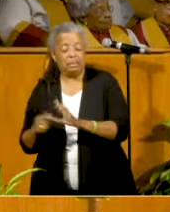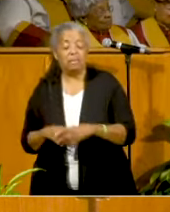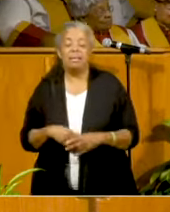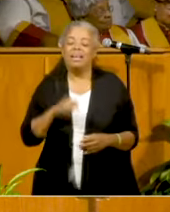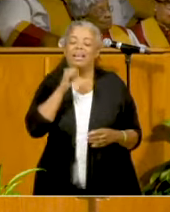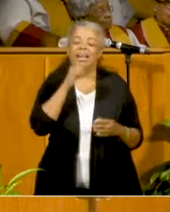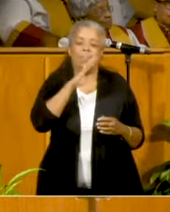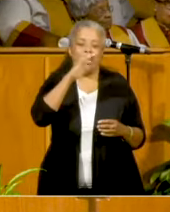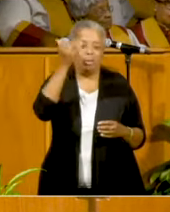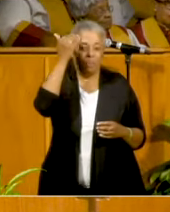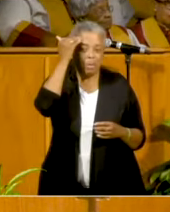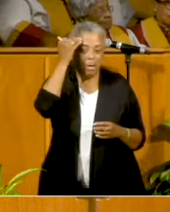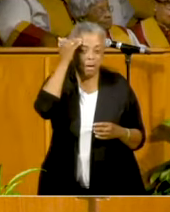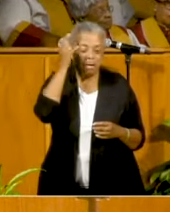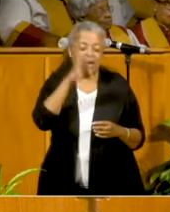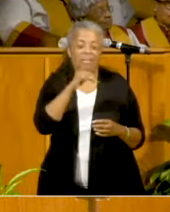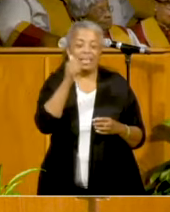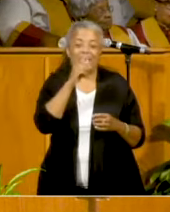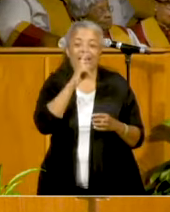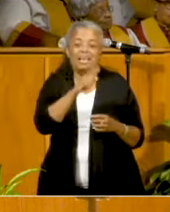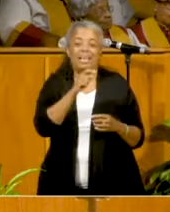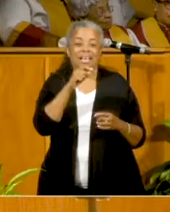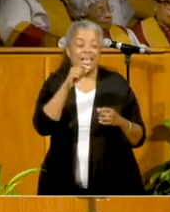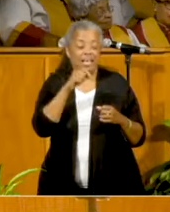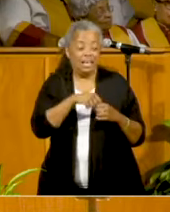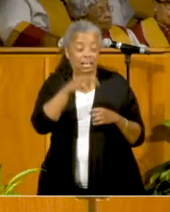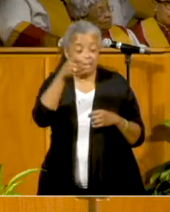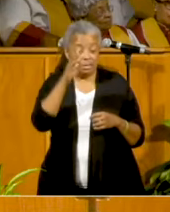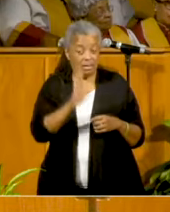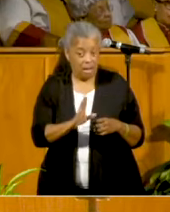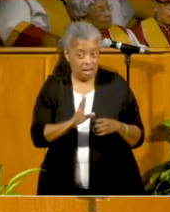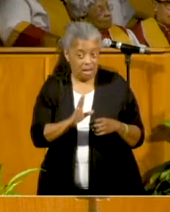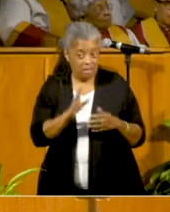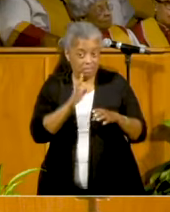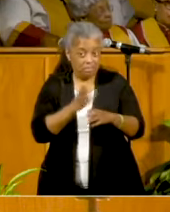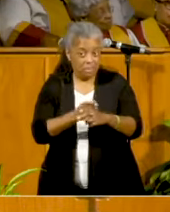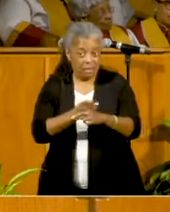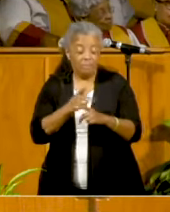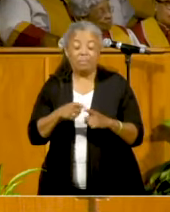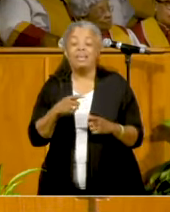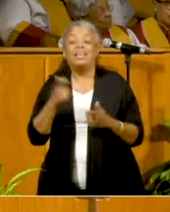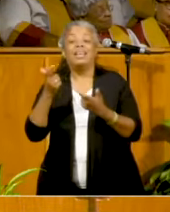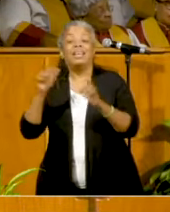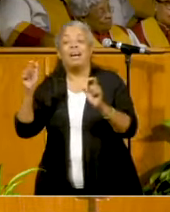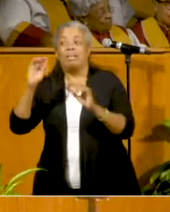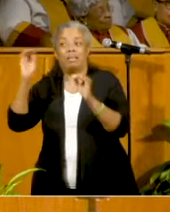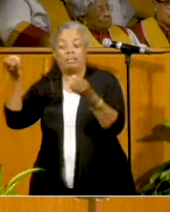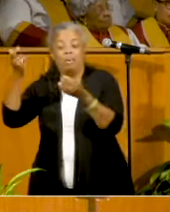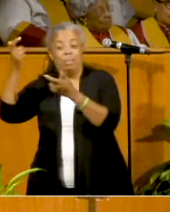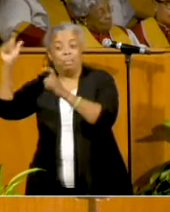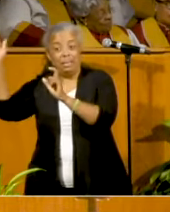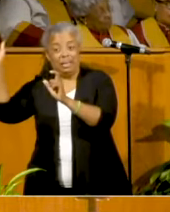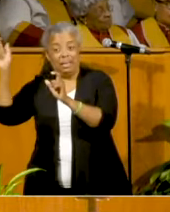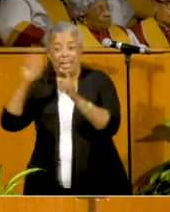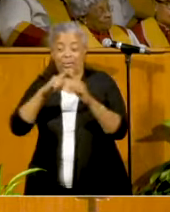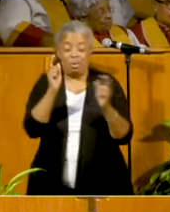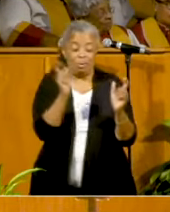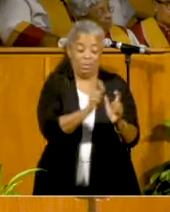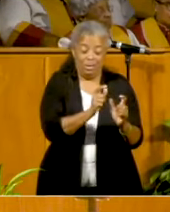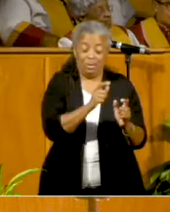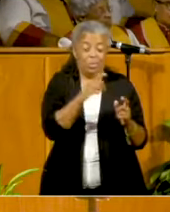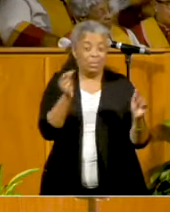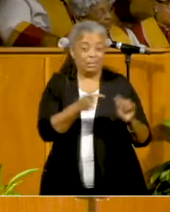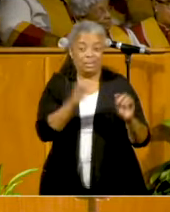And not be aware that in God, watch this, there's no big and there's no little